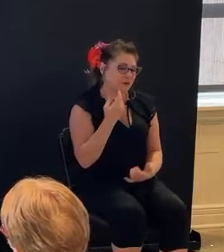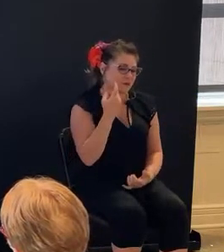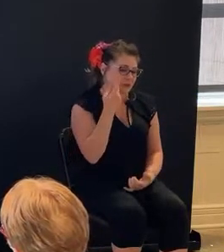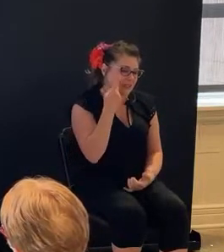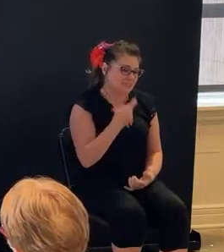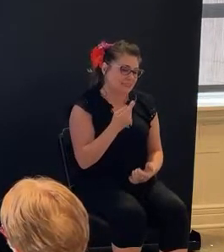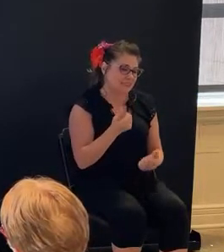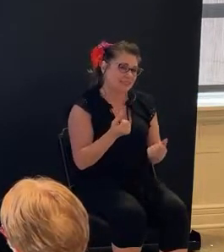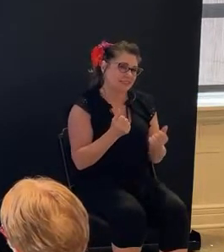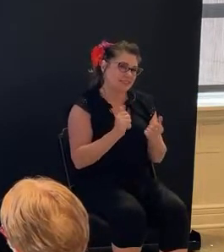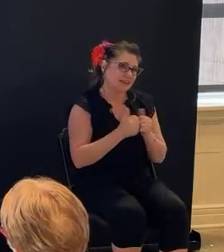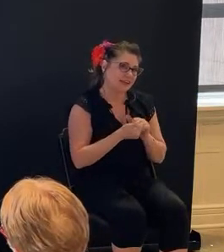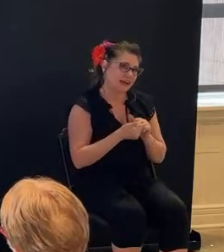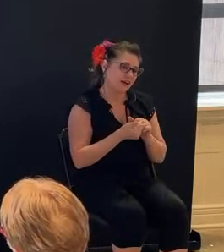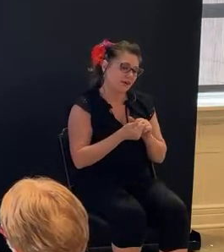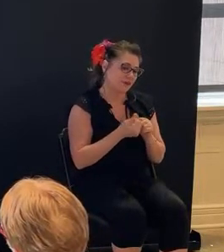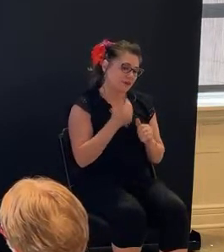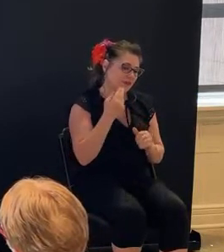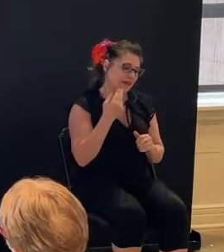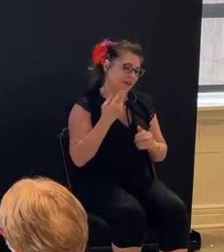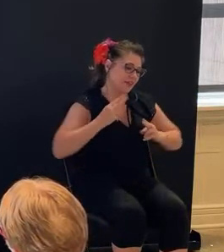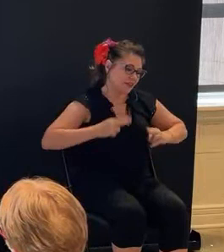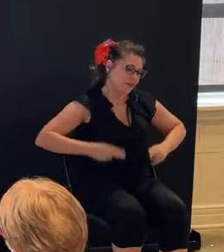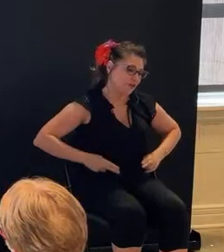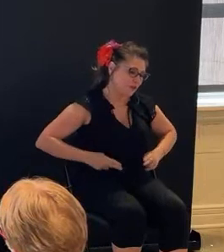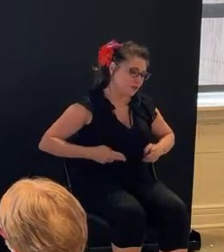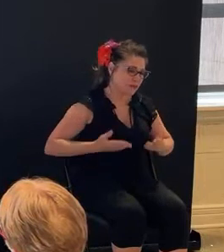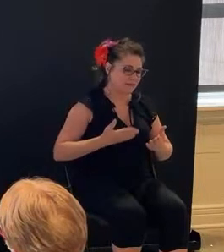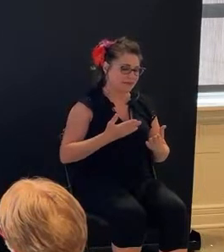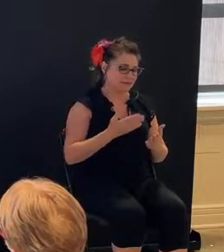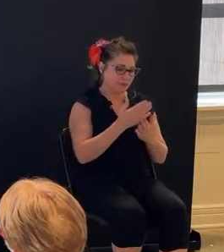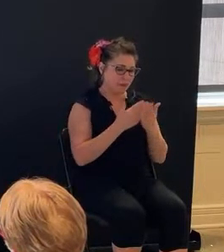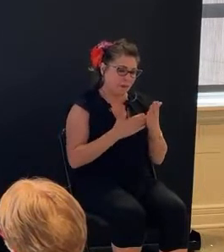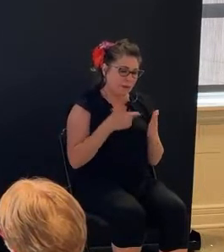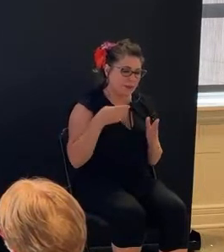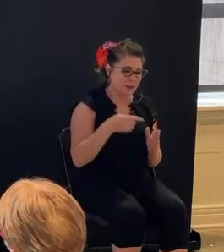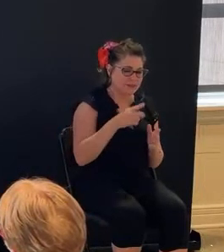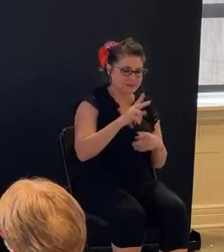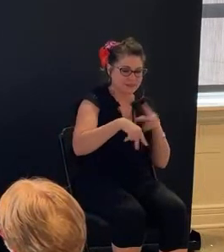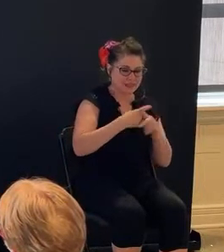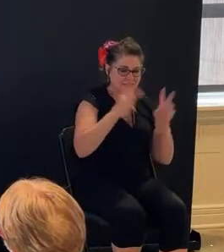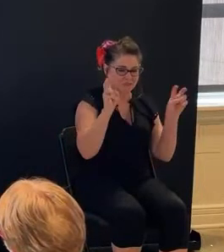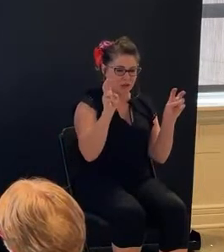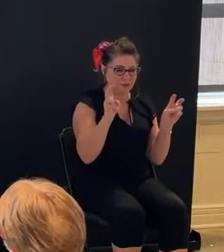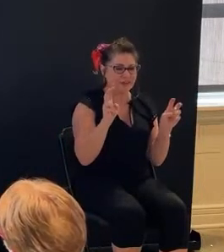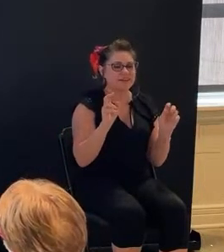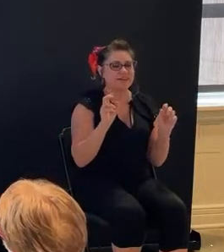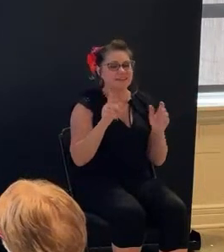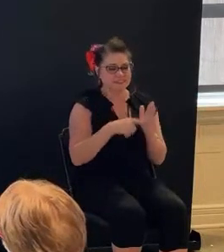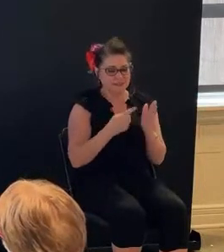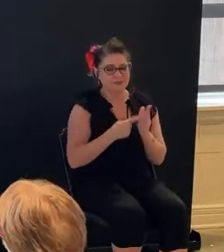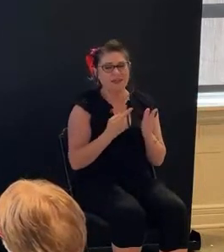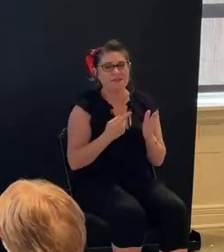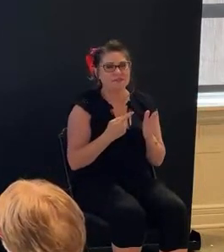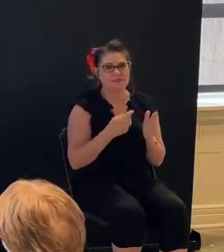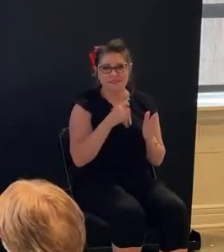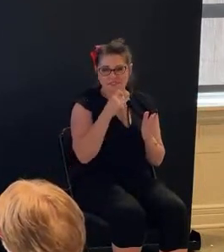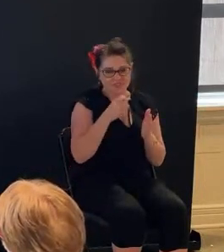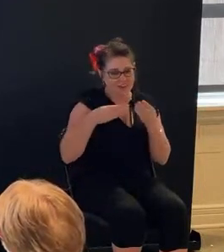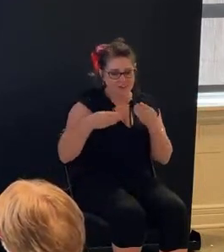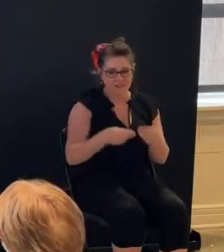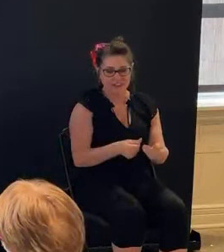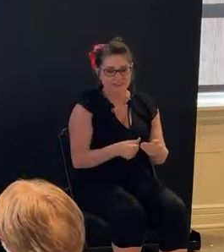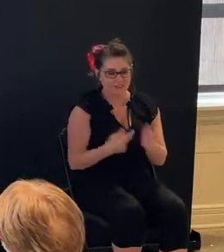the human face of these scientific topics can sometimes be less effective in conveying the